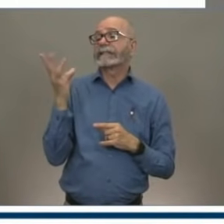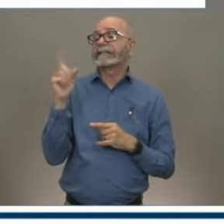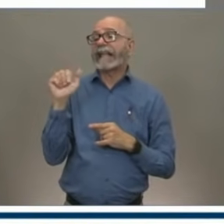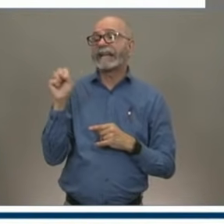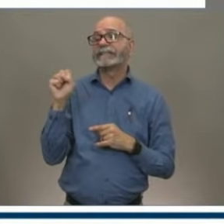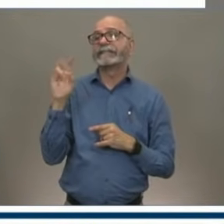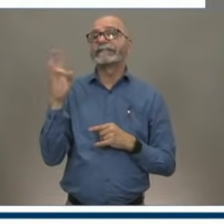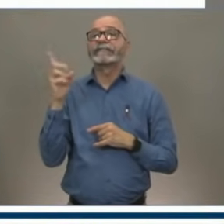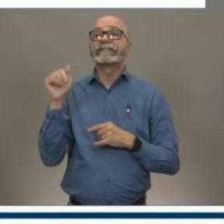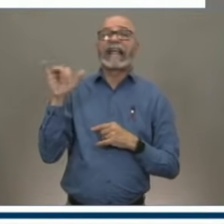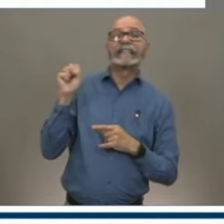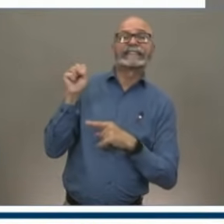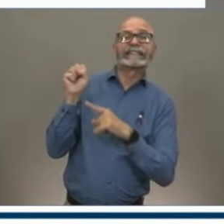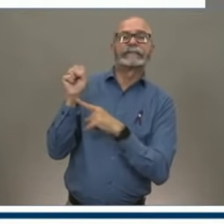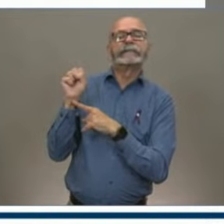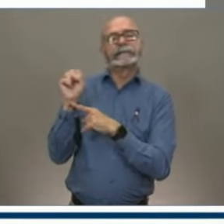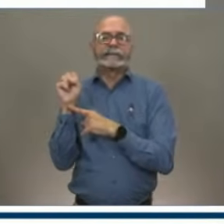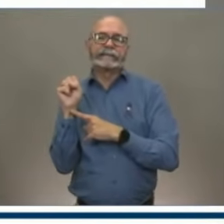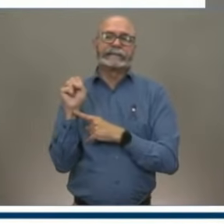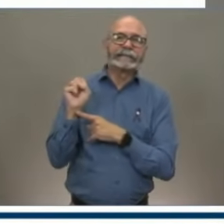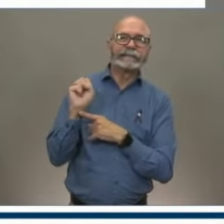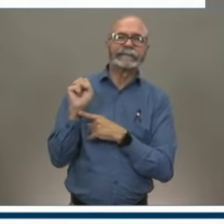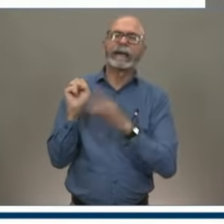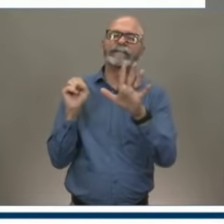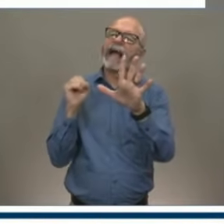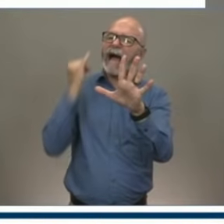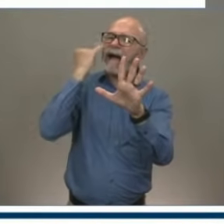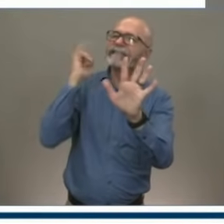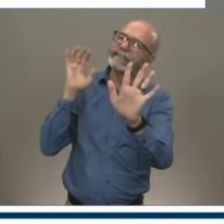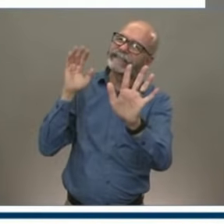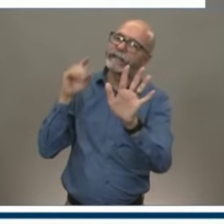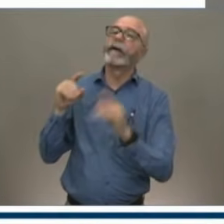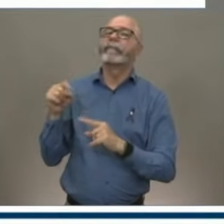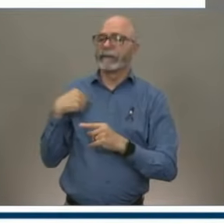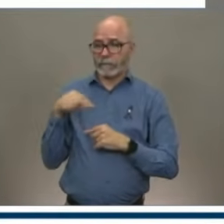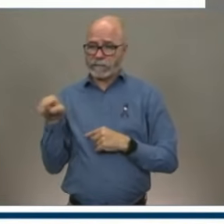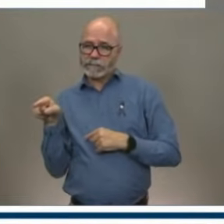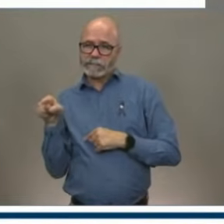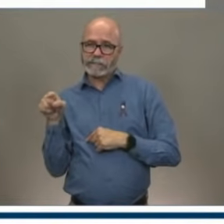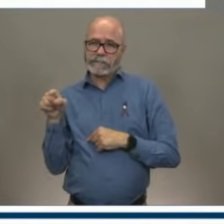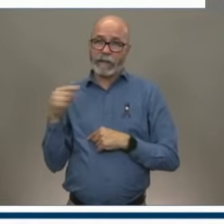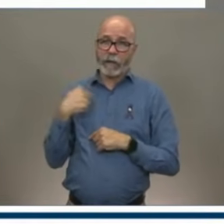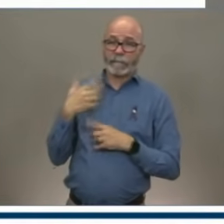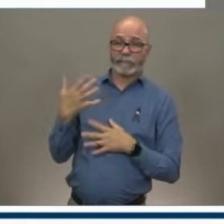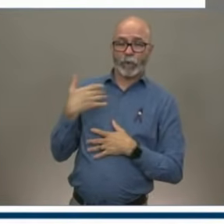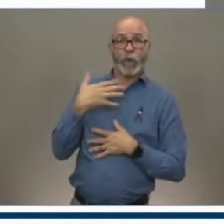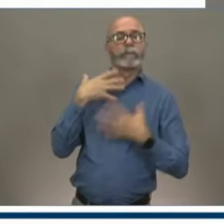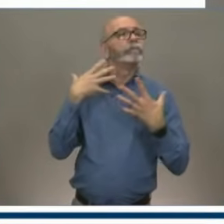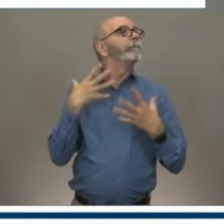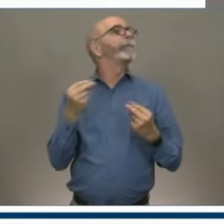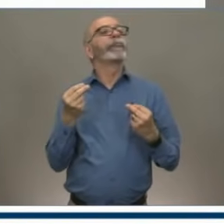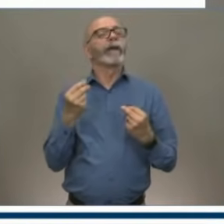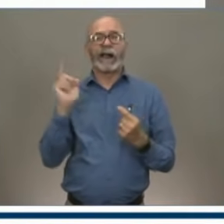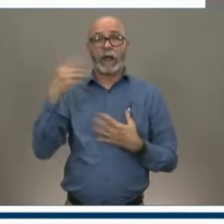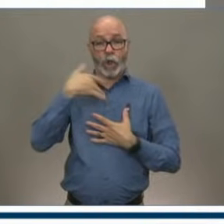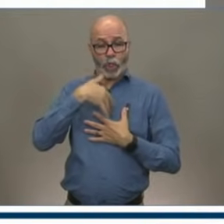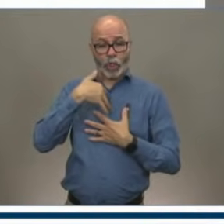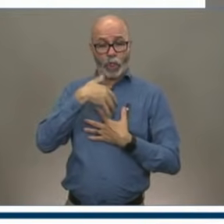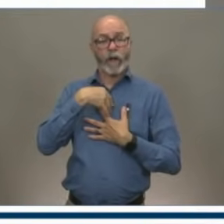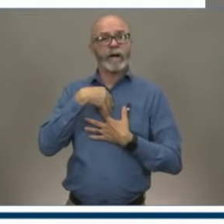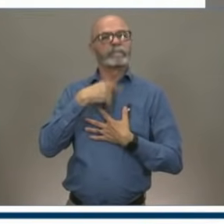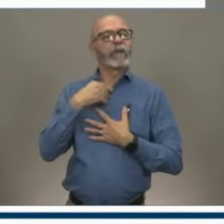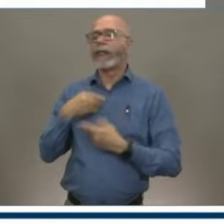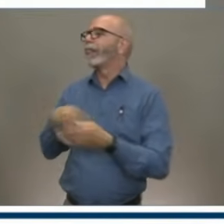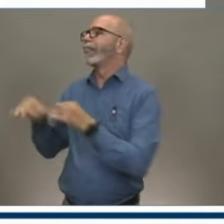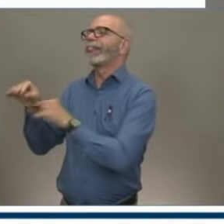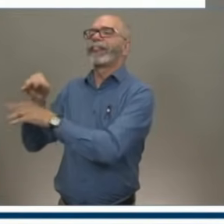good indication that someone is less likely to be carrying and spreading the virus unknowingly, and that members of their family won't be doing